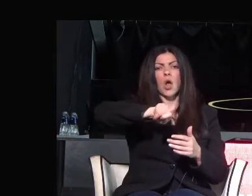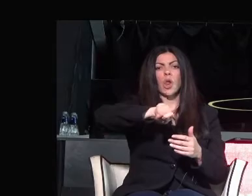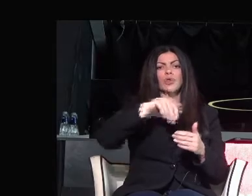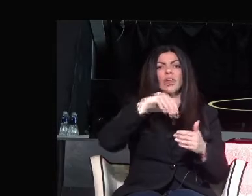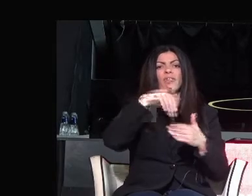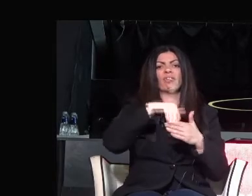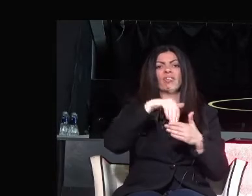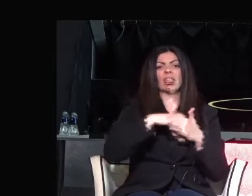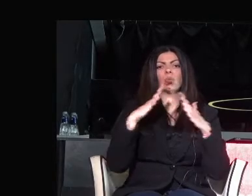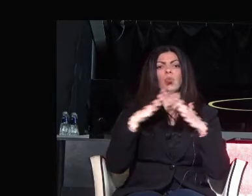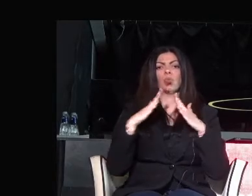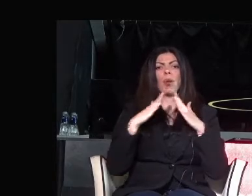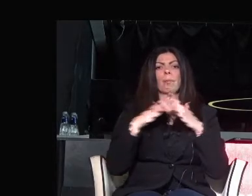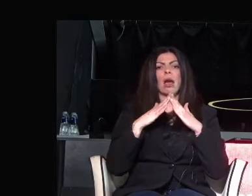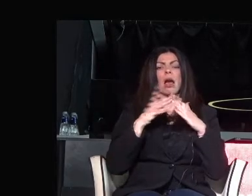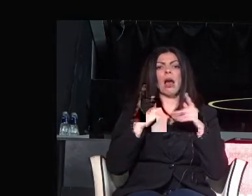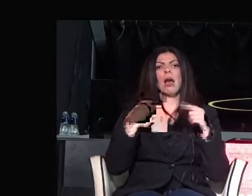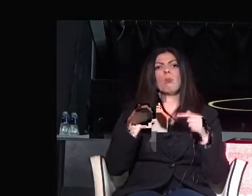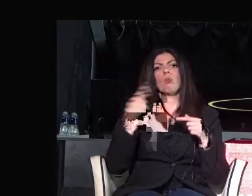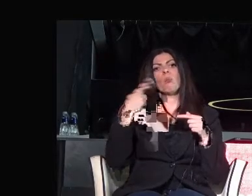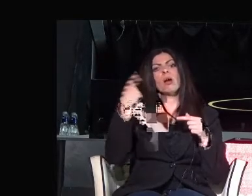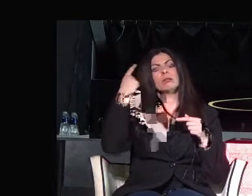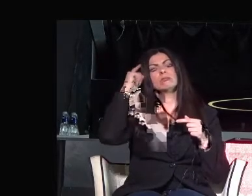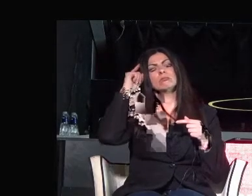was happening.